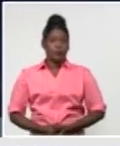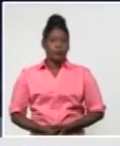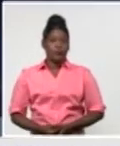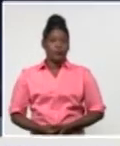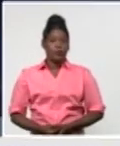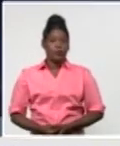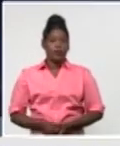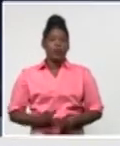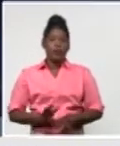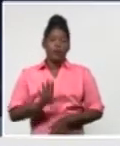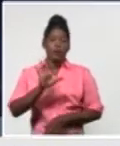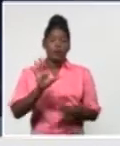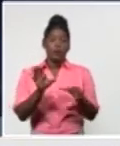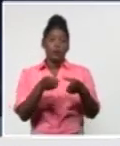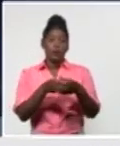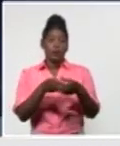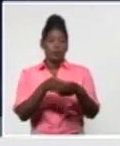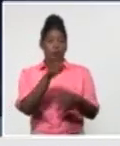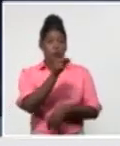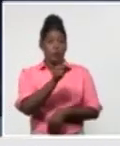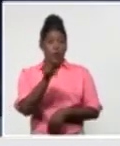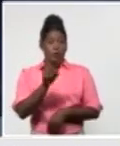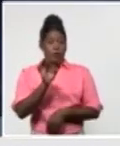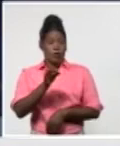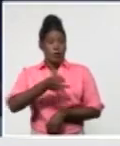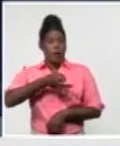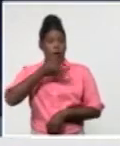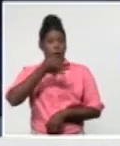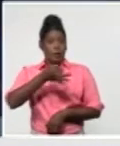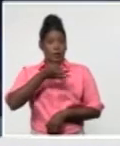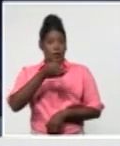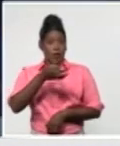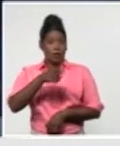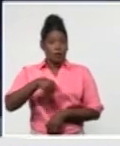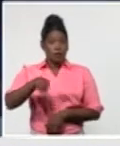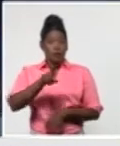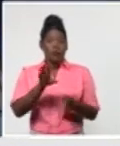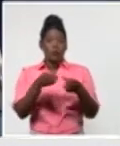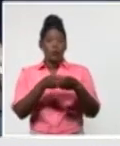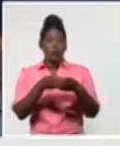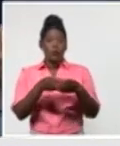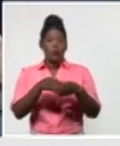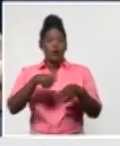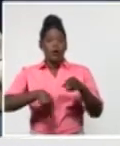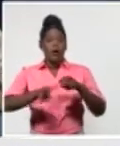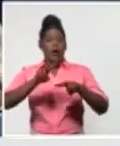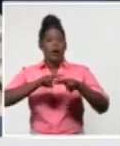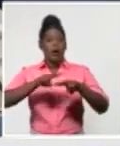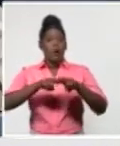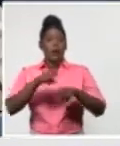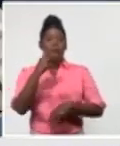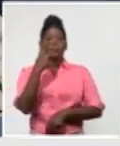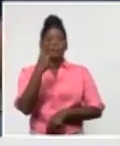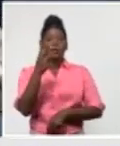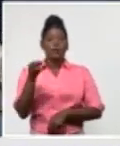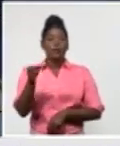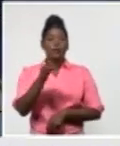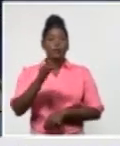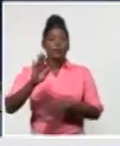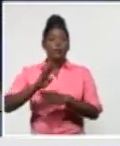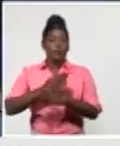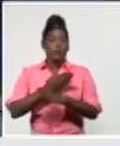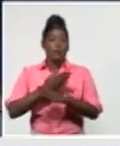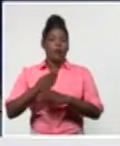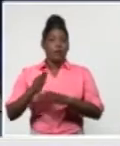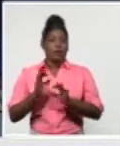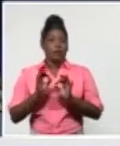The 5 cases diagnosed, as we had noted earlier, belong to Havana. They are distributed in 3